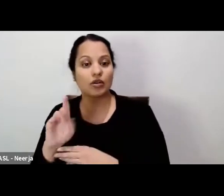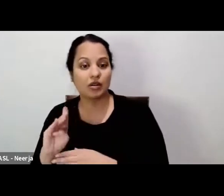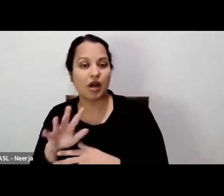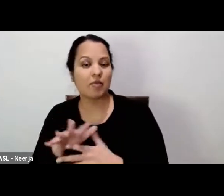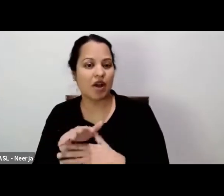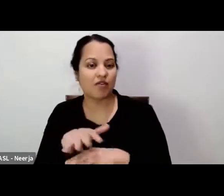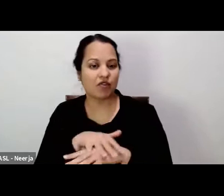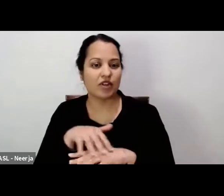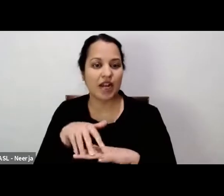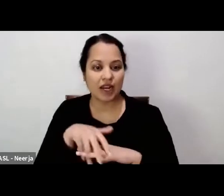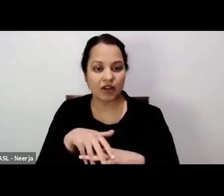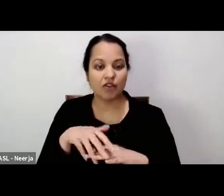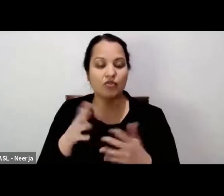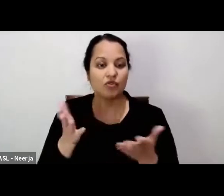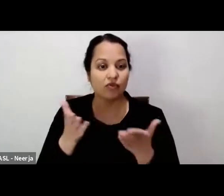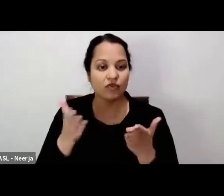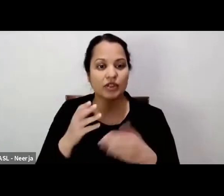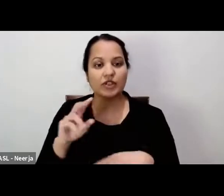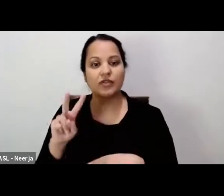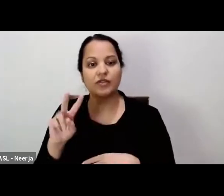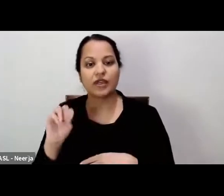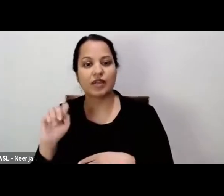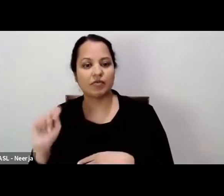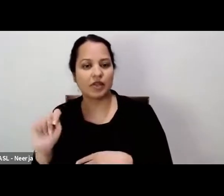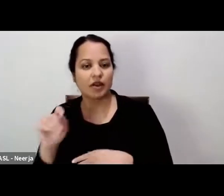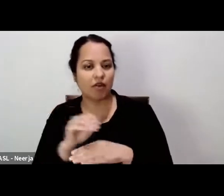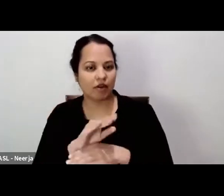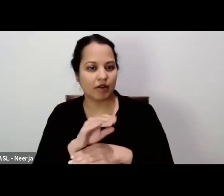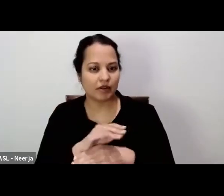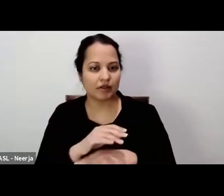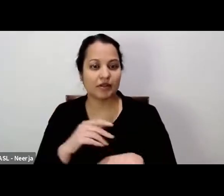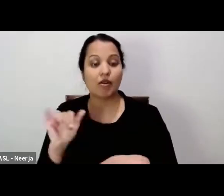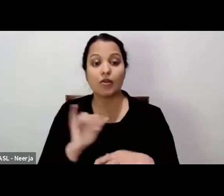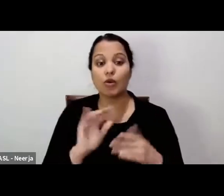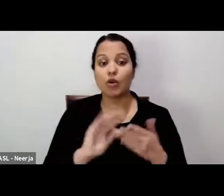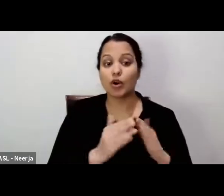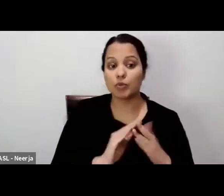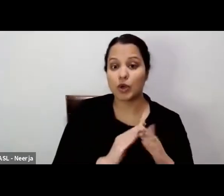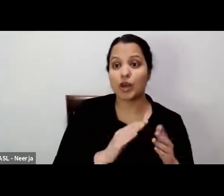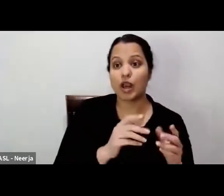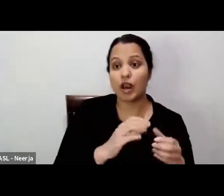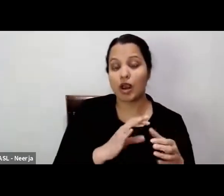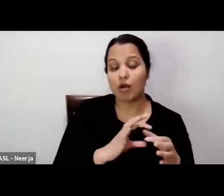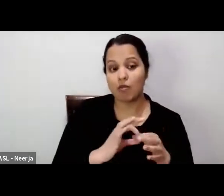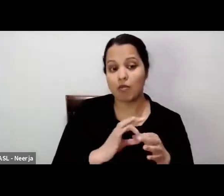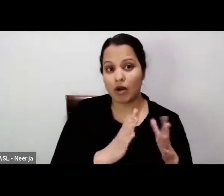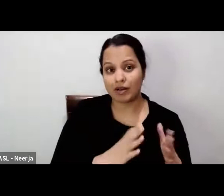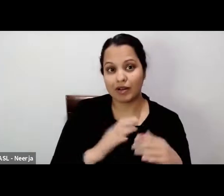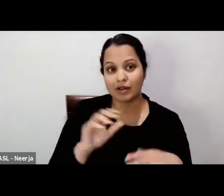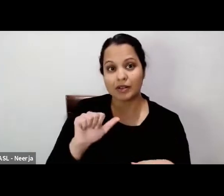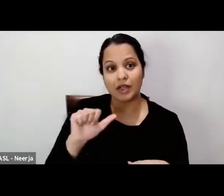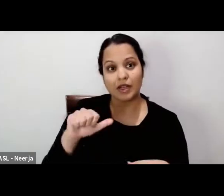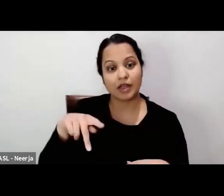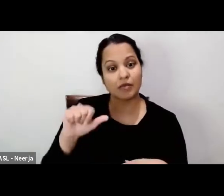VMT Consulting. And we also thank our community partners, APIA Scholars. You got to be ready for the